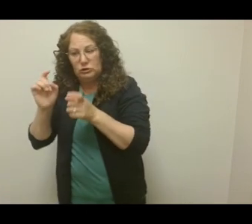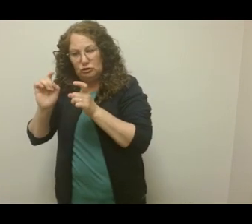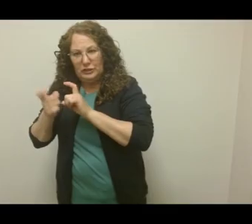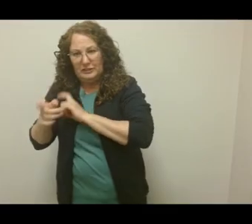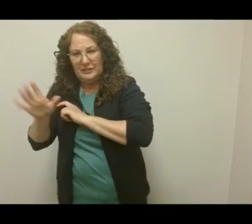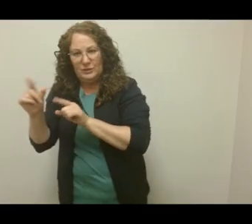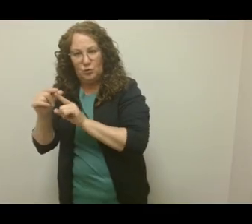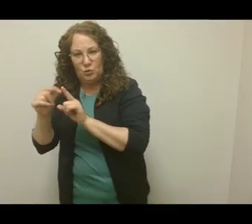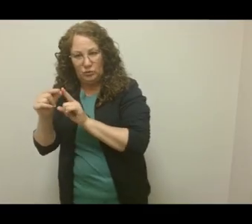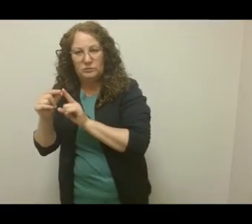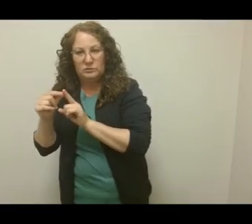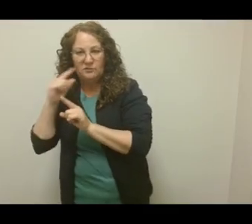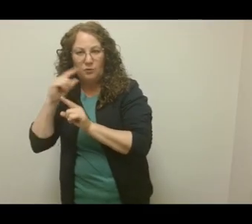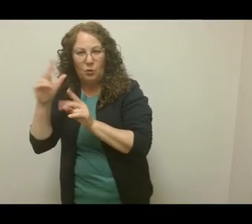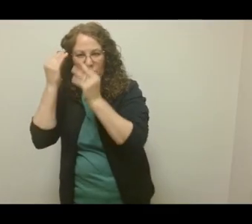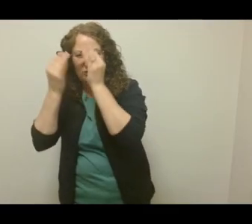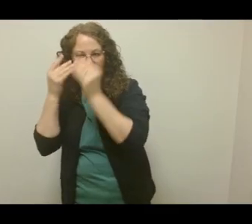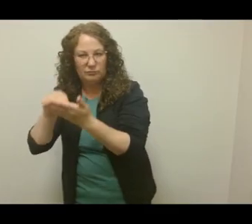his reflection.